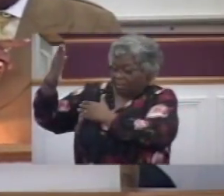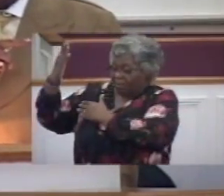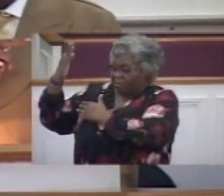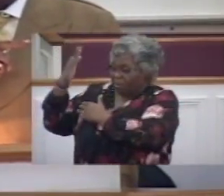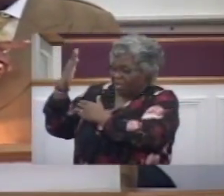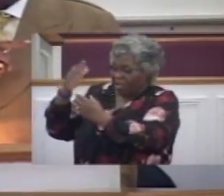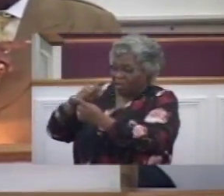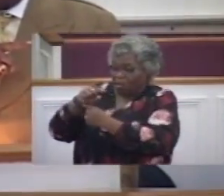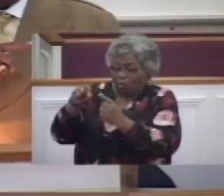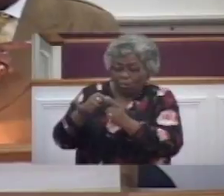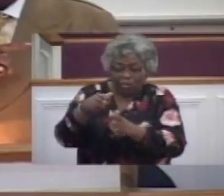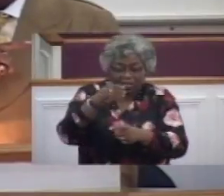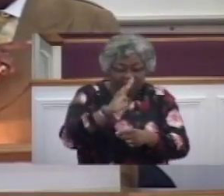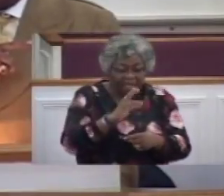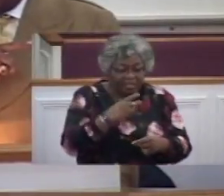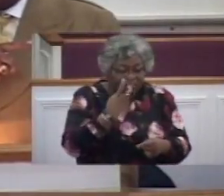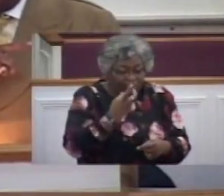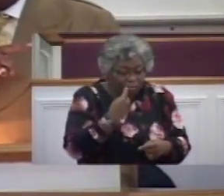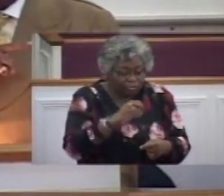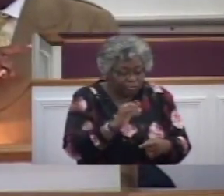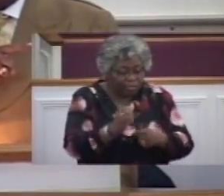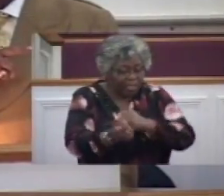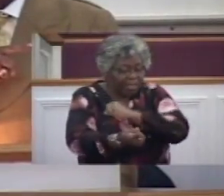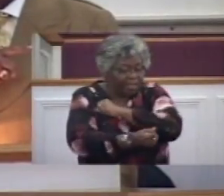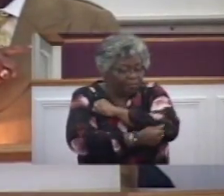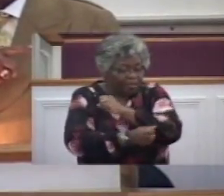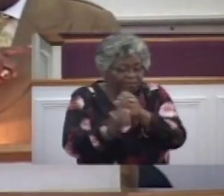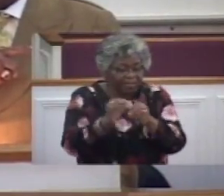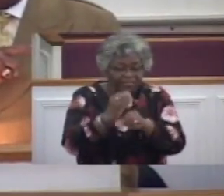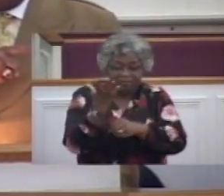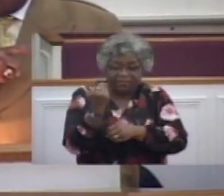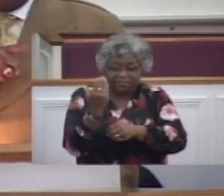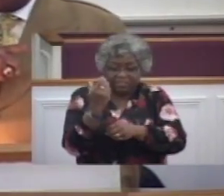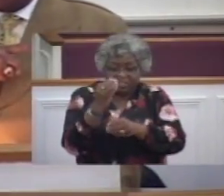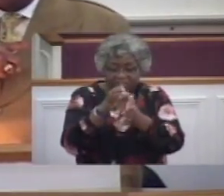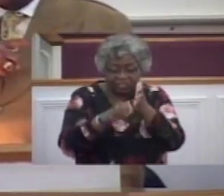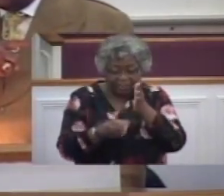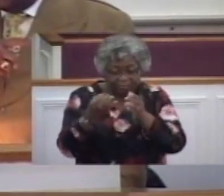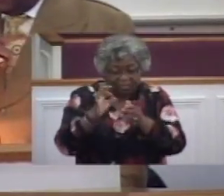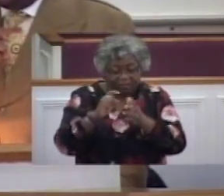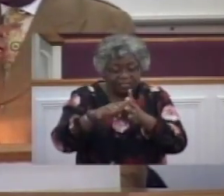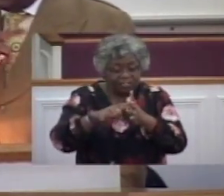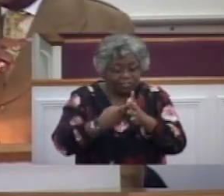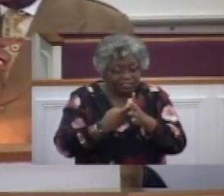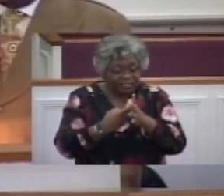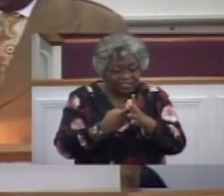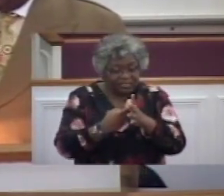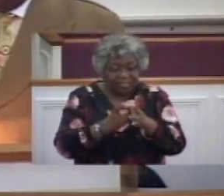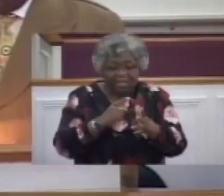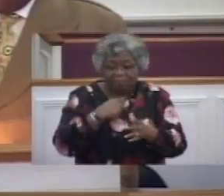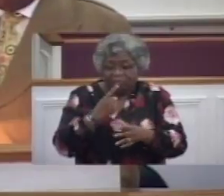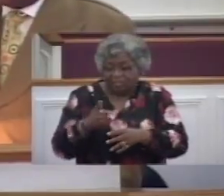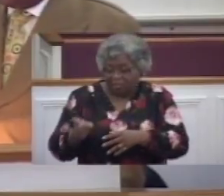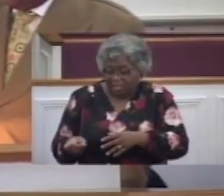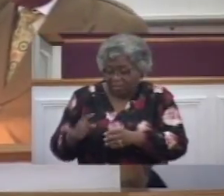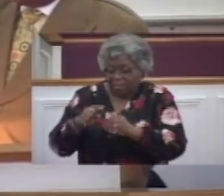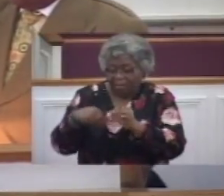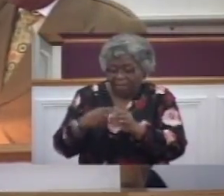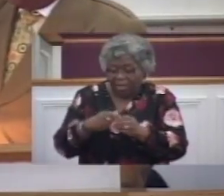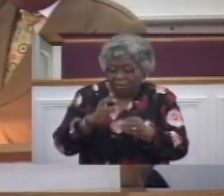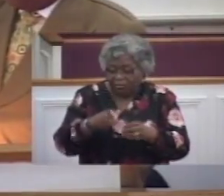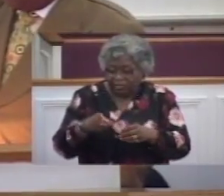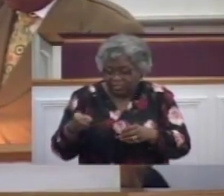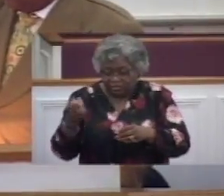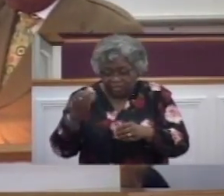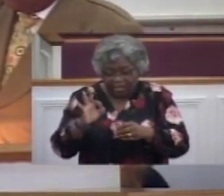when God spoke to Abraham in the 15th chapter of Genesis and tells him about the history